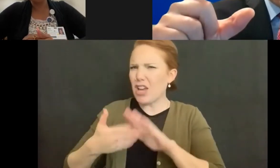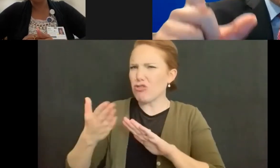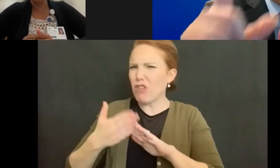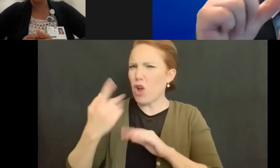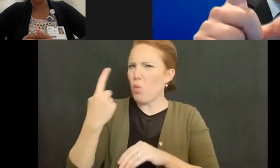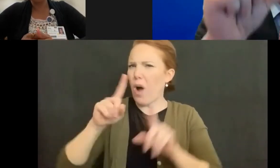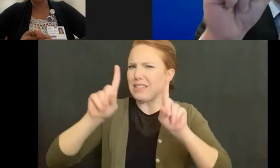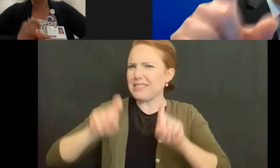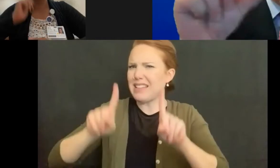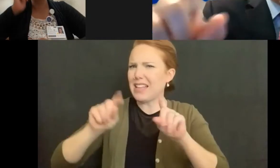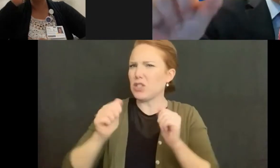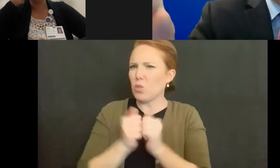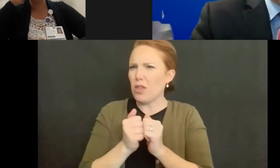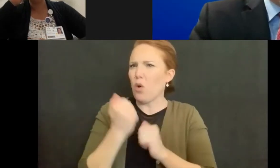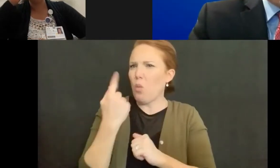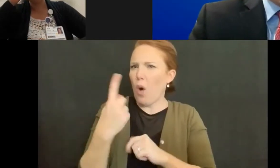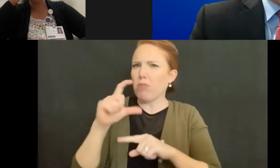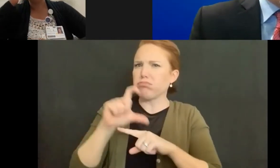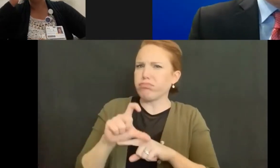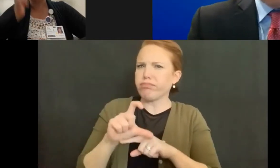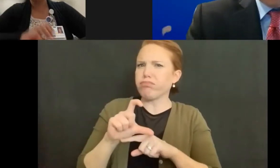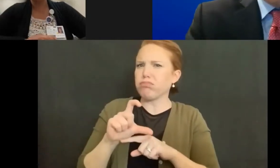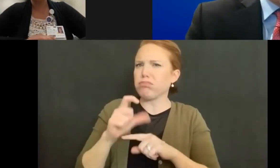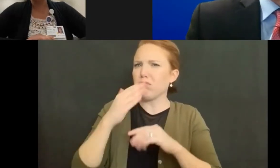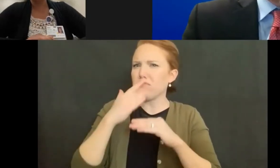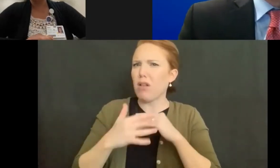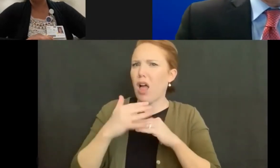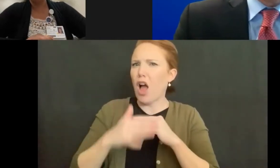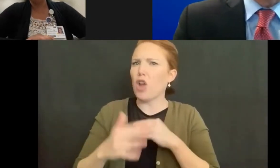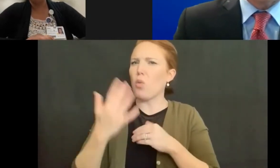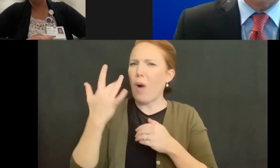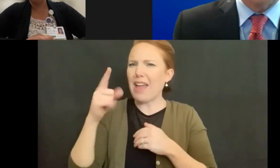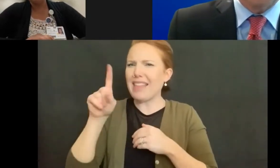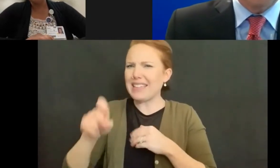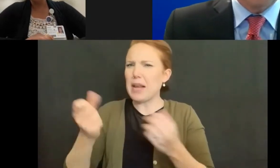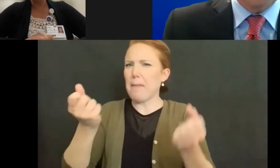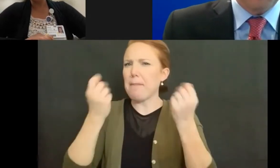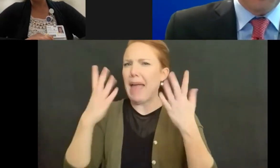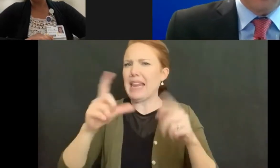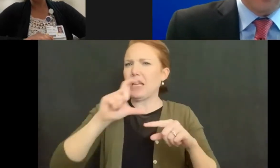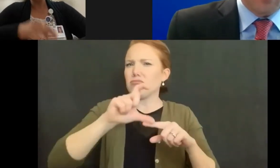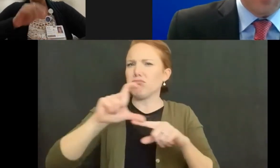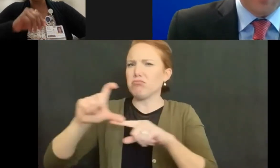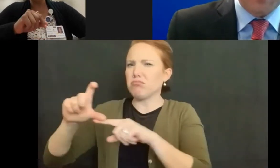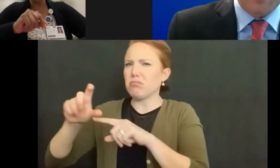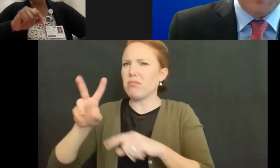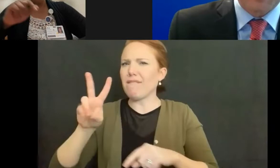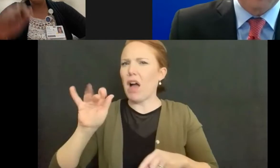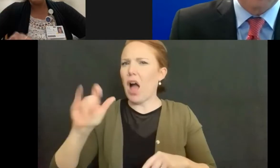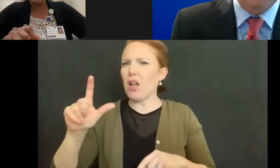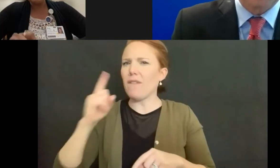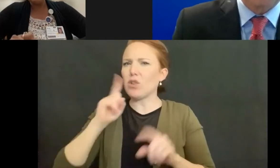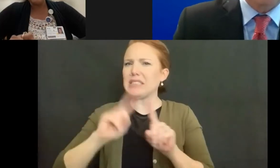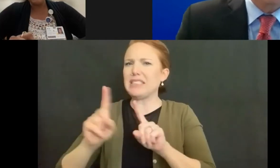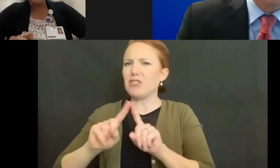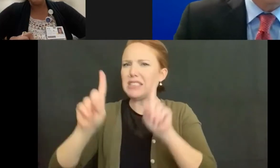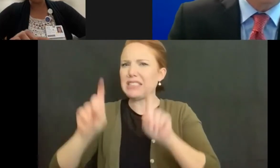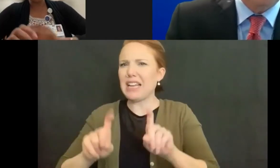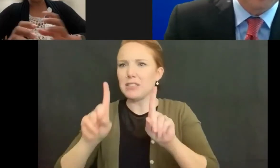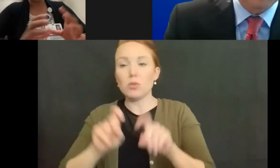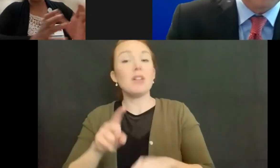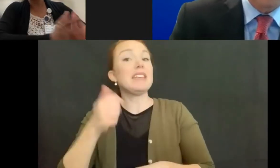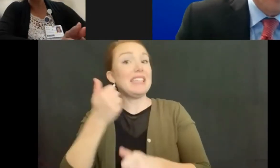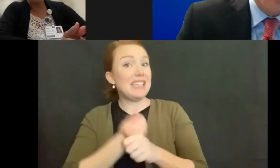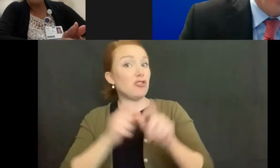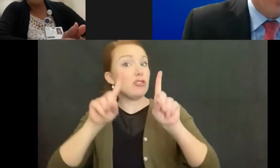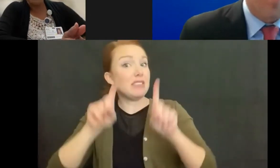one vial? Why do they need multiple vials to run different tests? So each test has